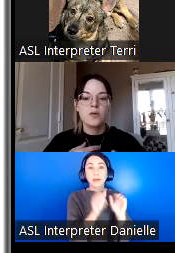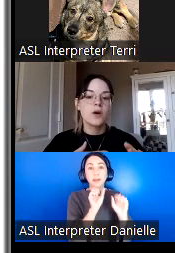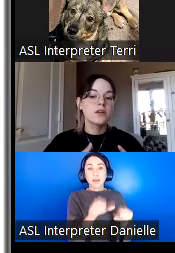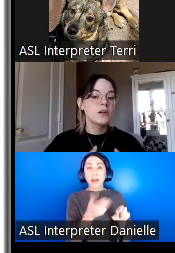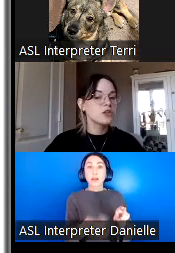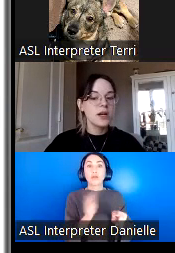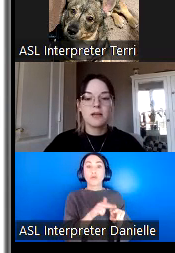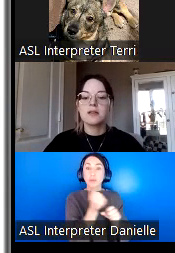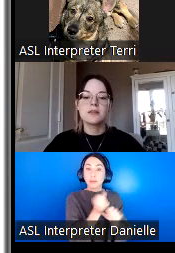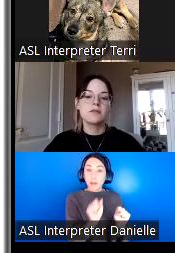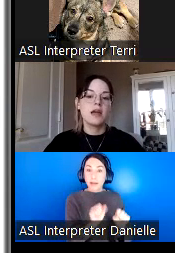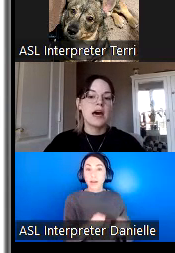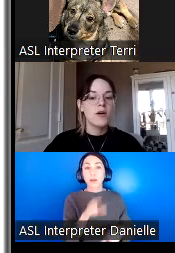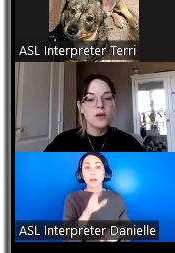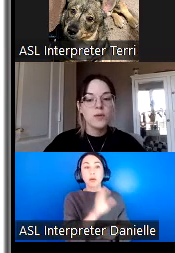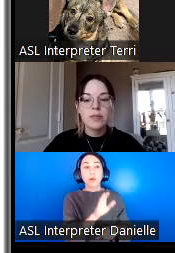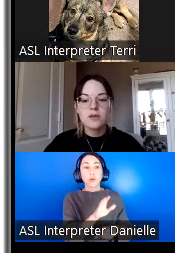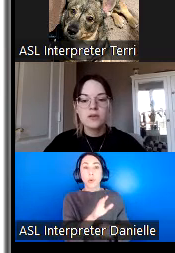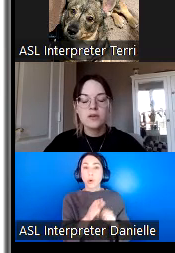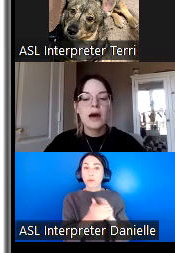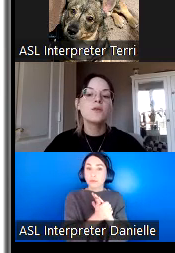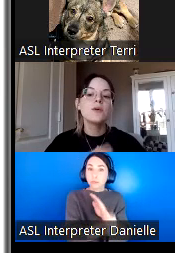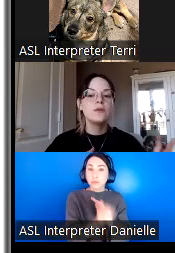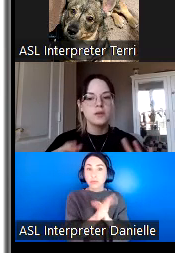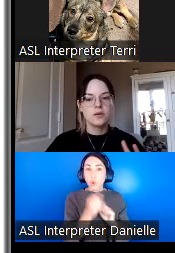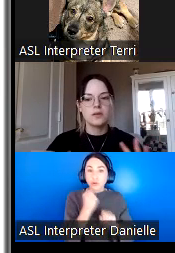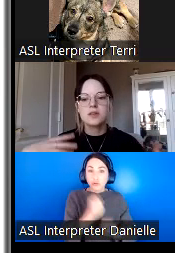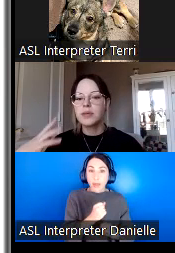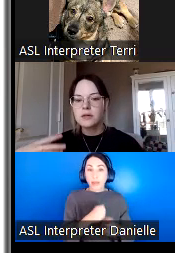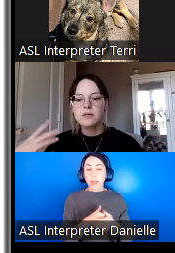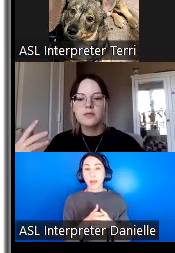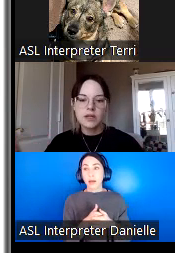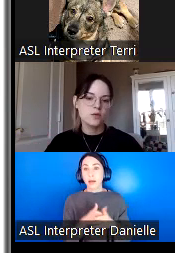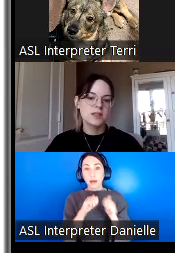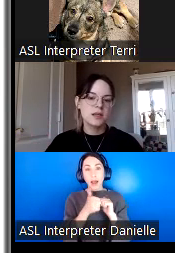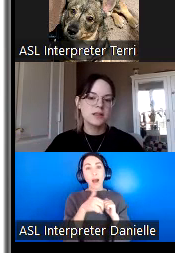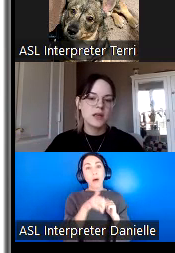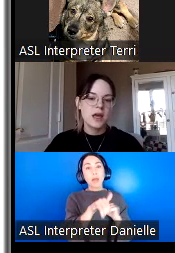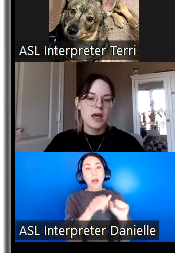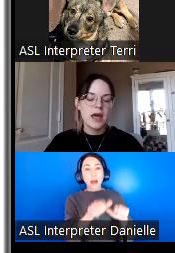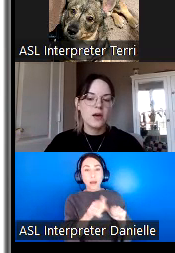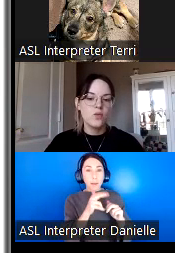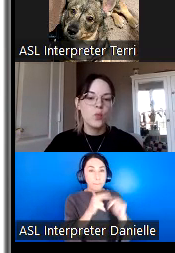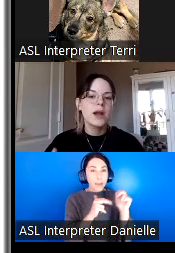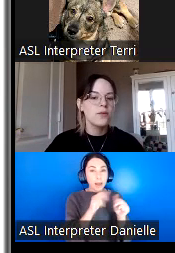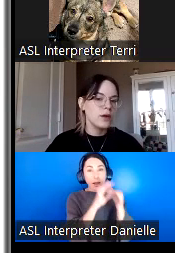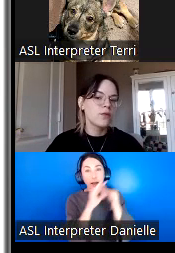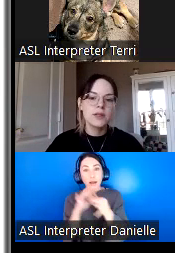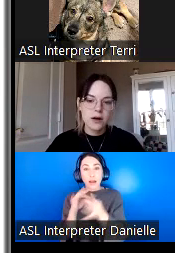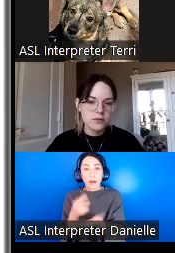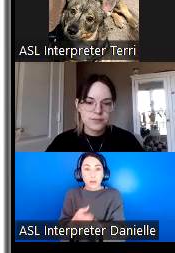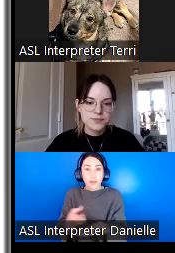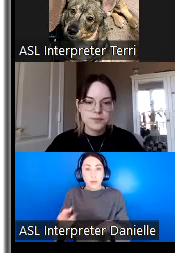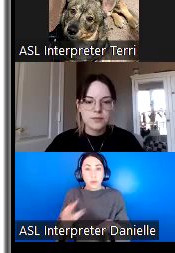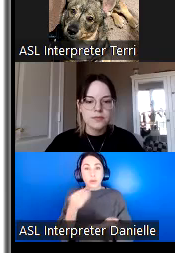safety? What are their strengths? How can we use those to build resources? And what have we